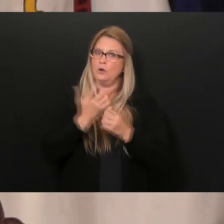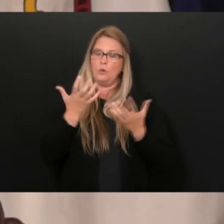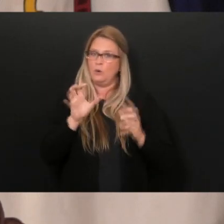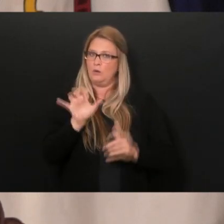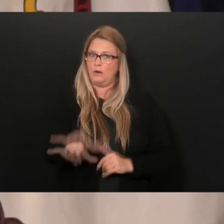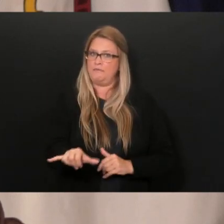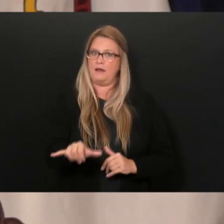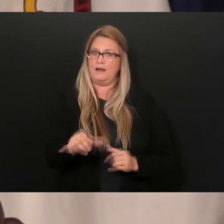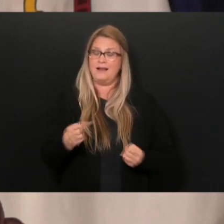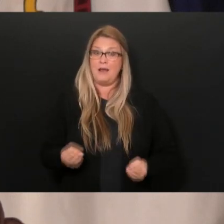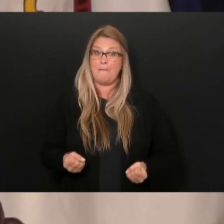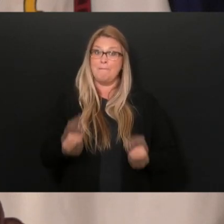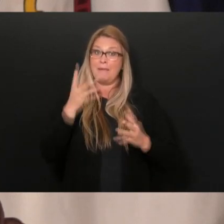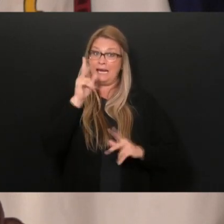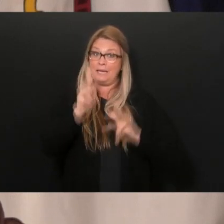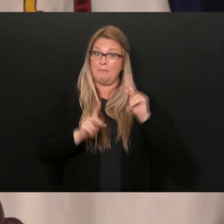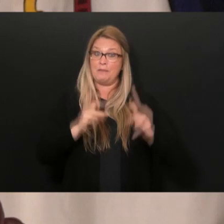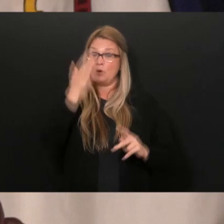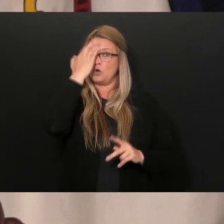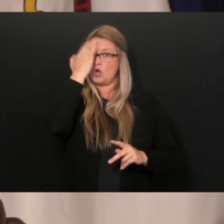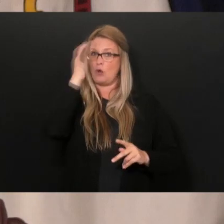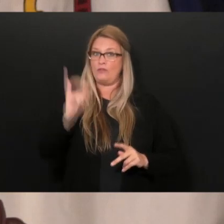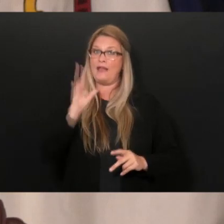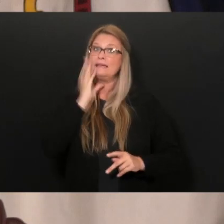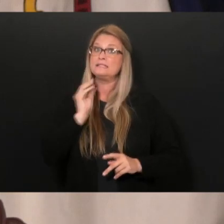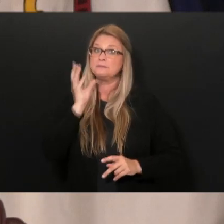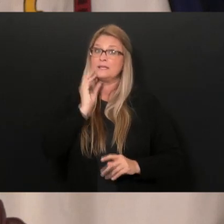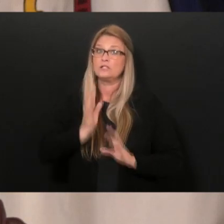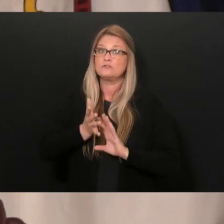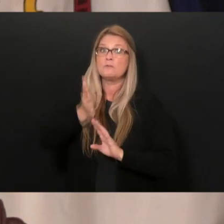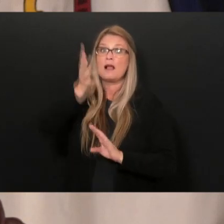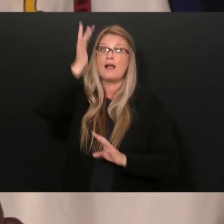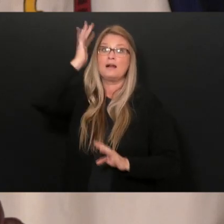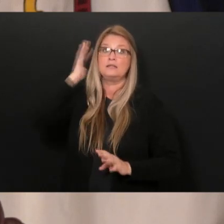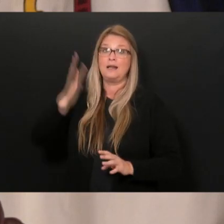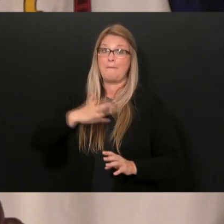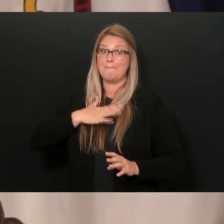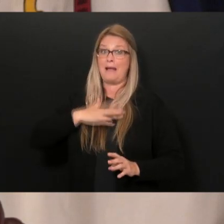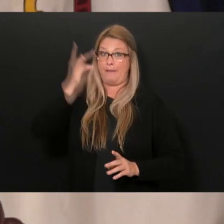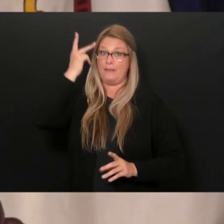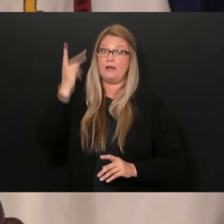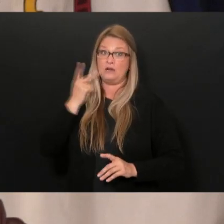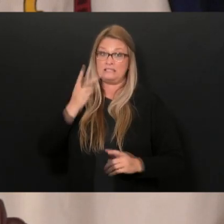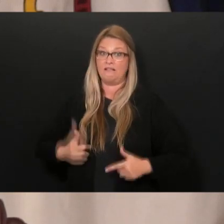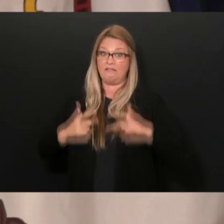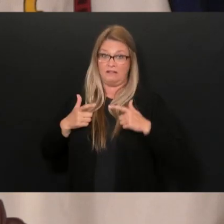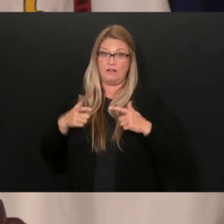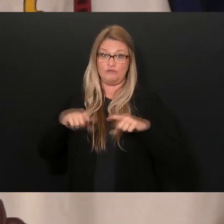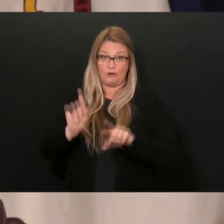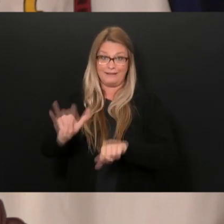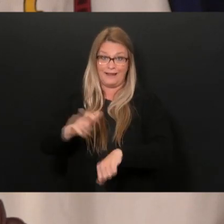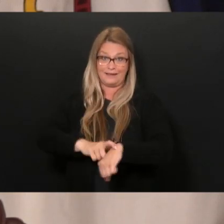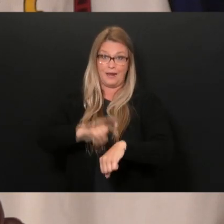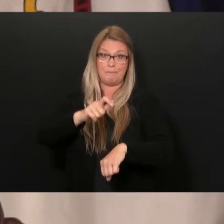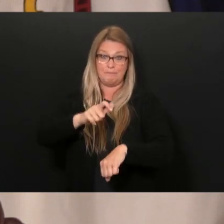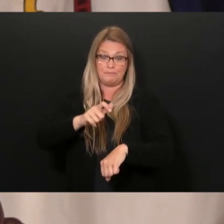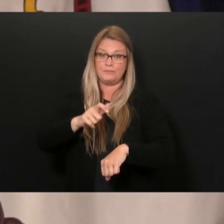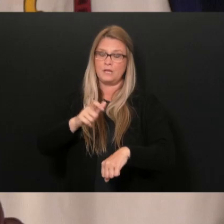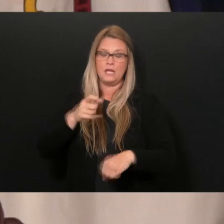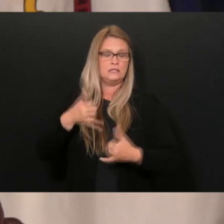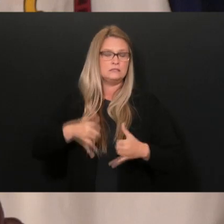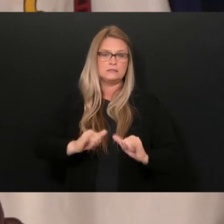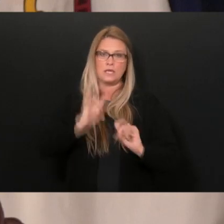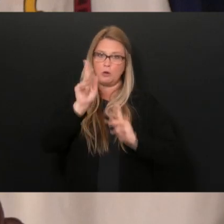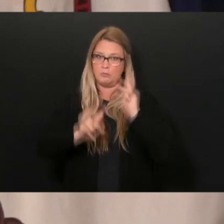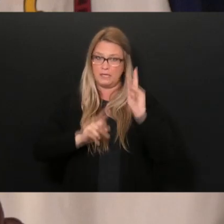that depression, the last depression. I didn't. My parents surely did. And absolutely, there's still people out